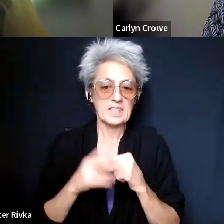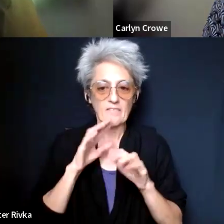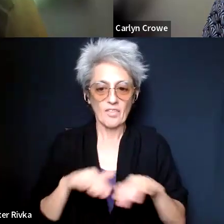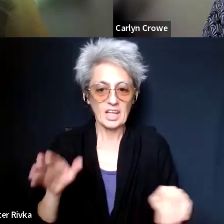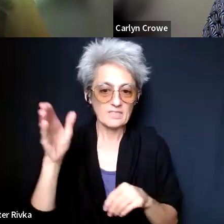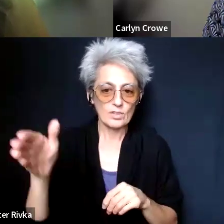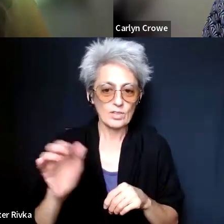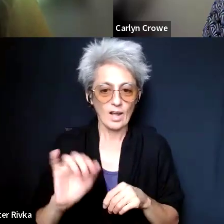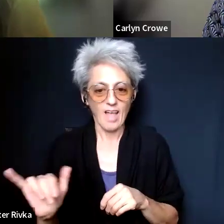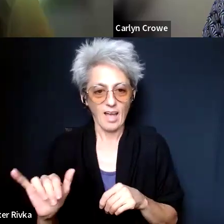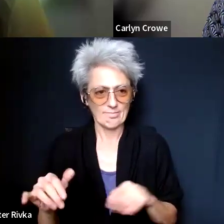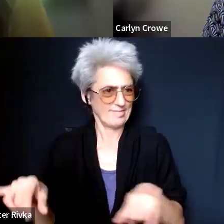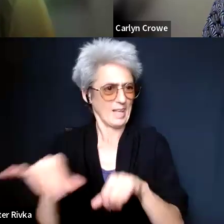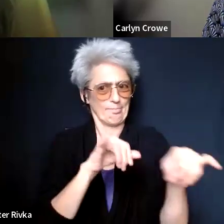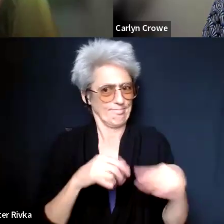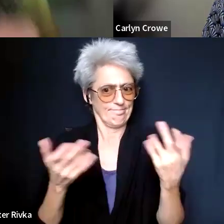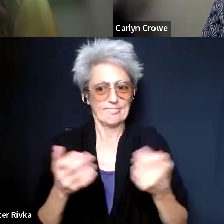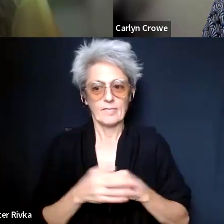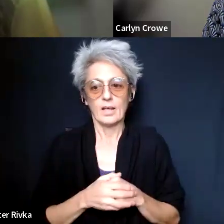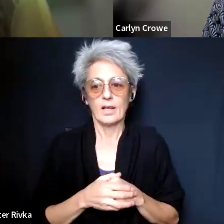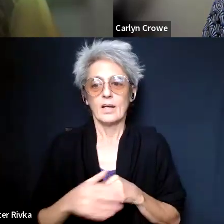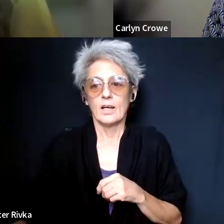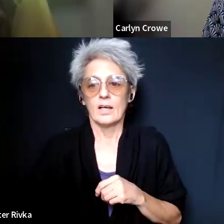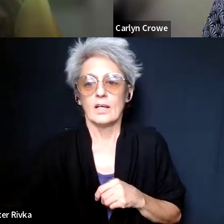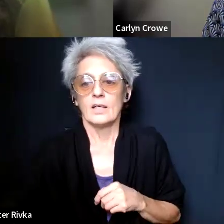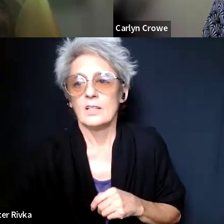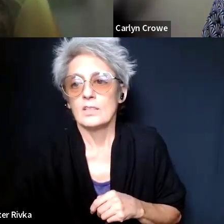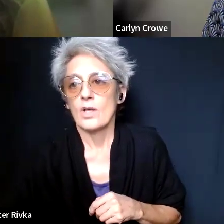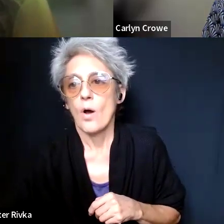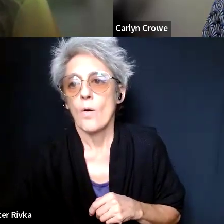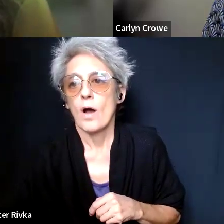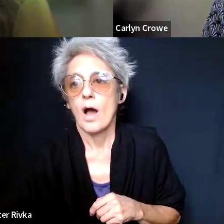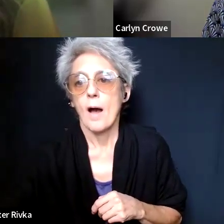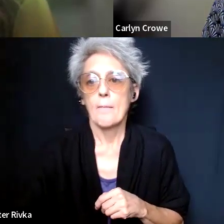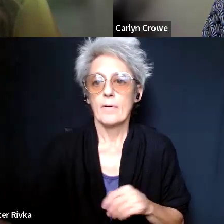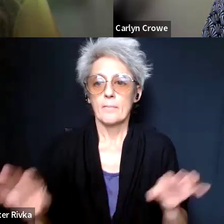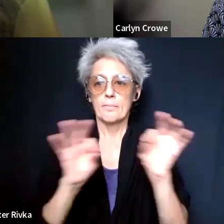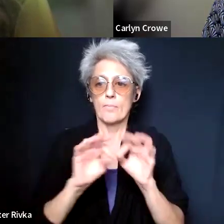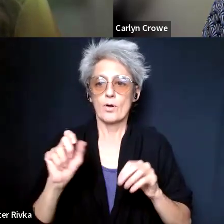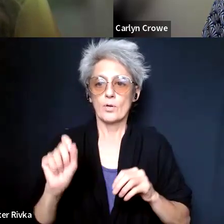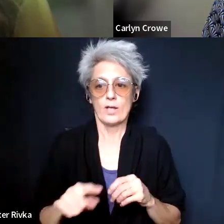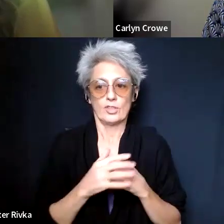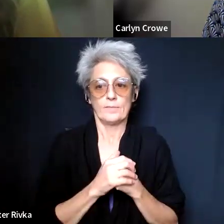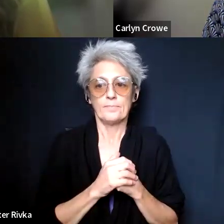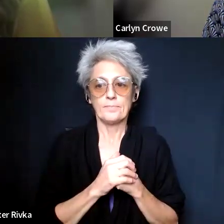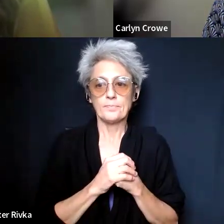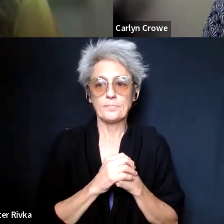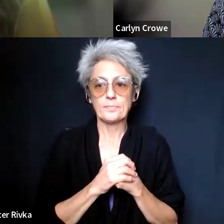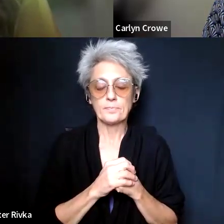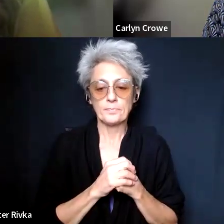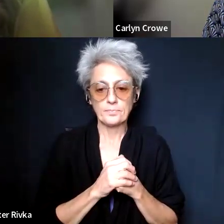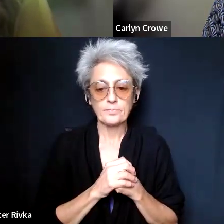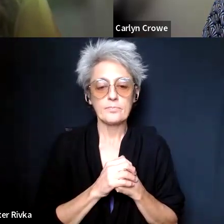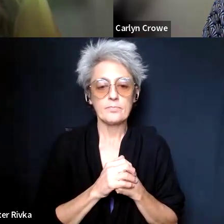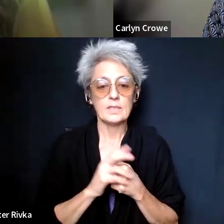futures, like everyone. And so that was one important question. The second, we can